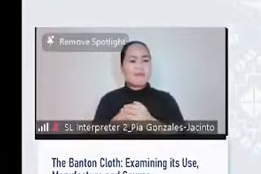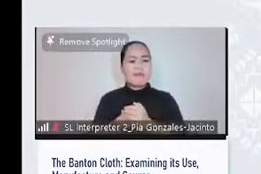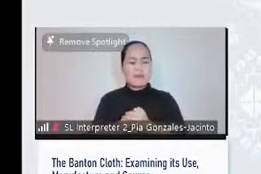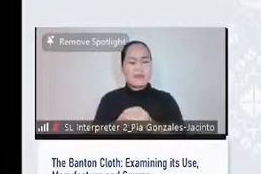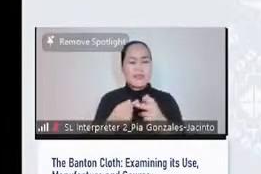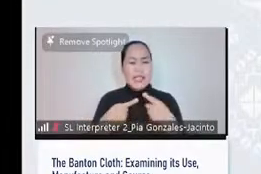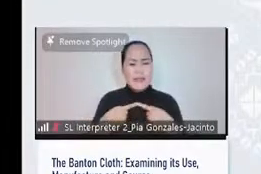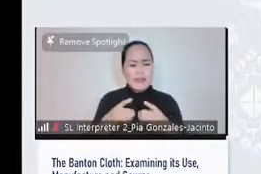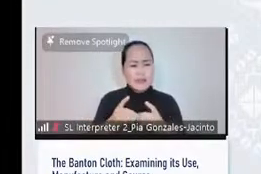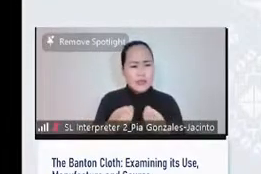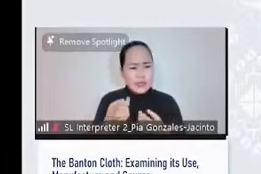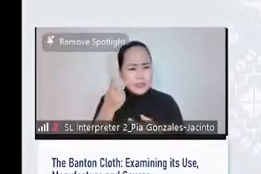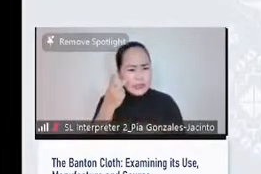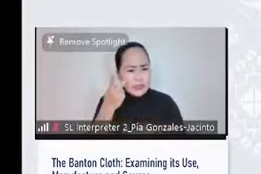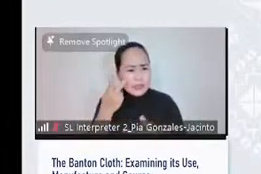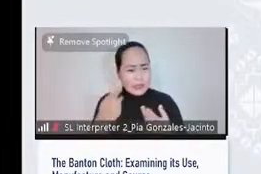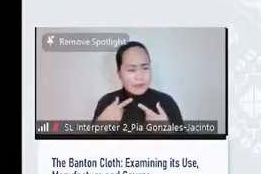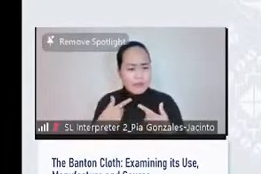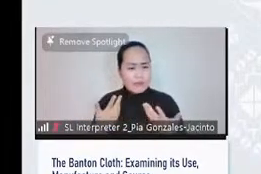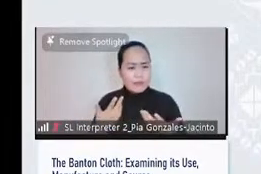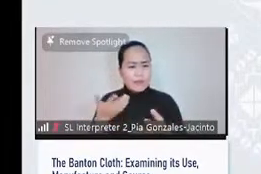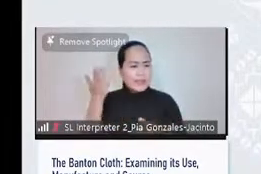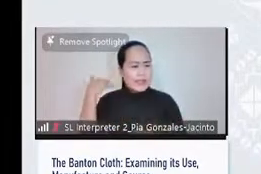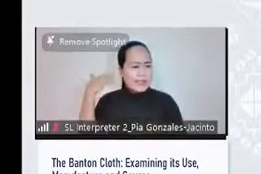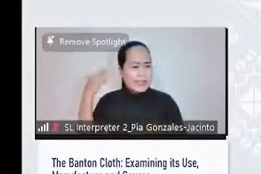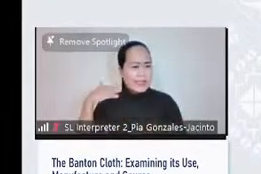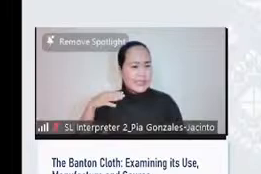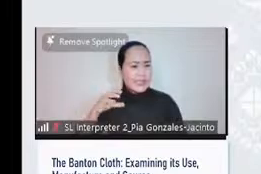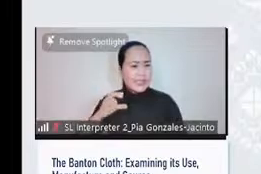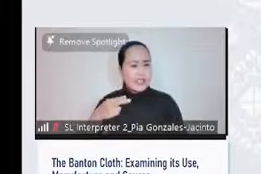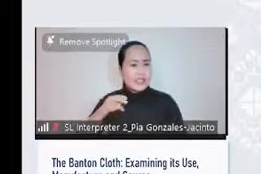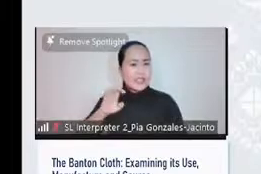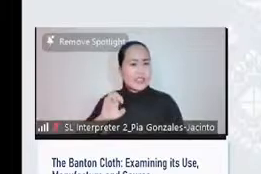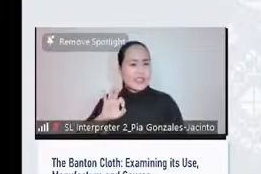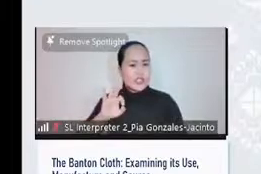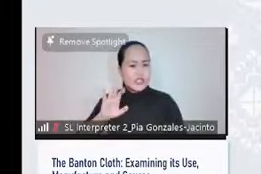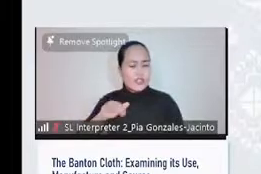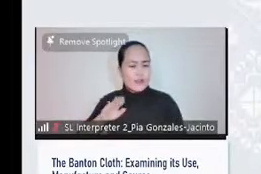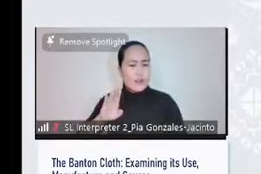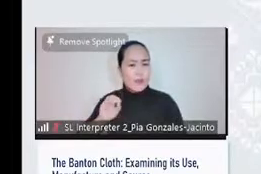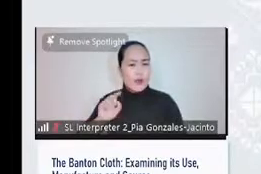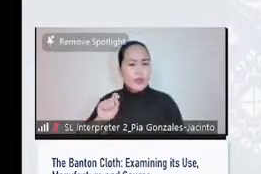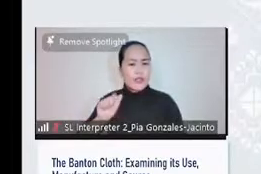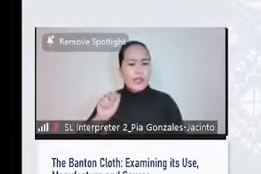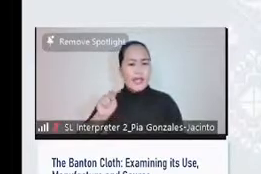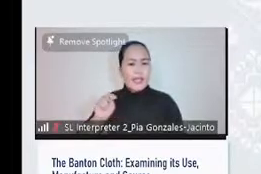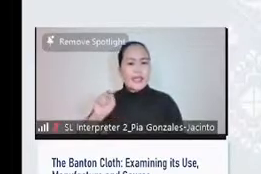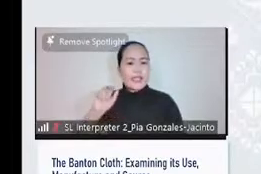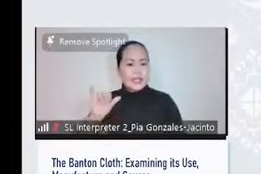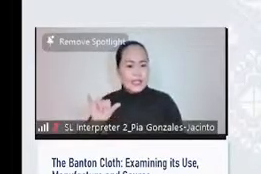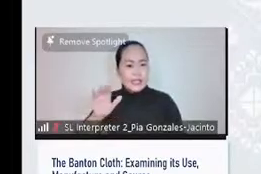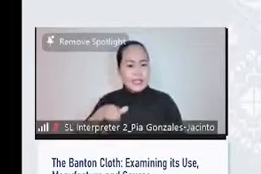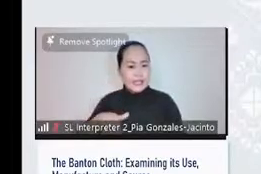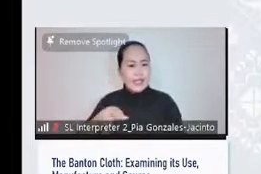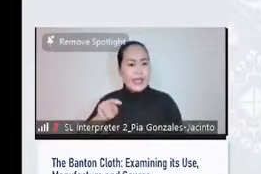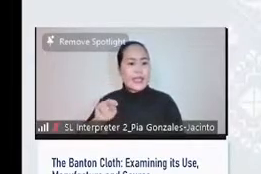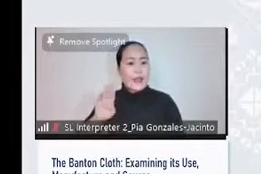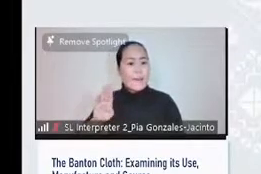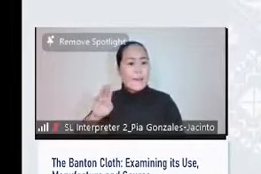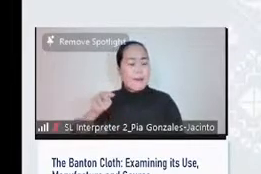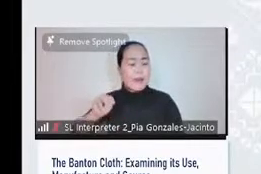Domingo Madulid, former chief of the Botany and National Herbarium Division of the National Museum of the Philippines, groups from